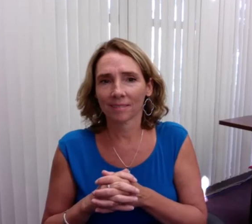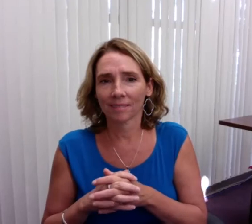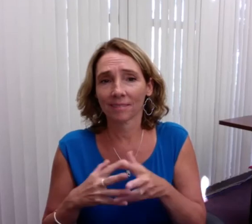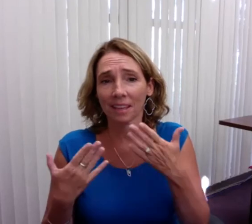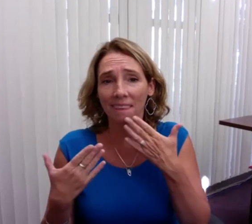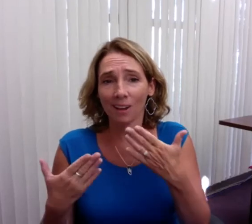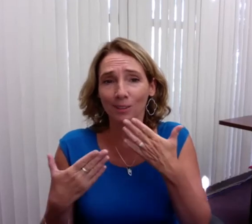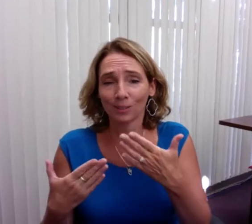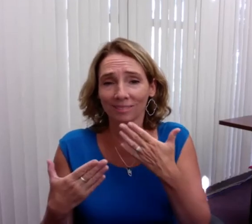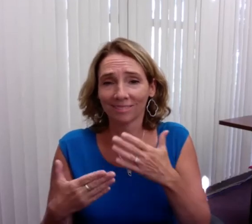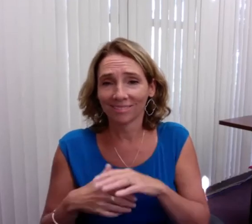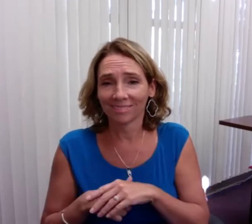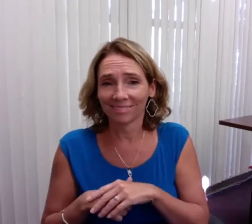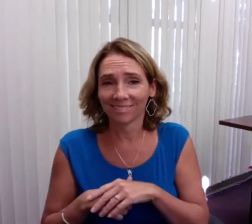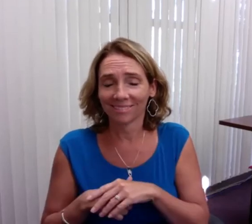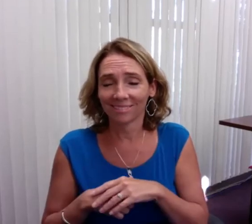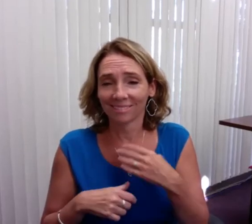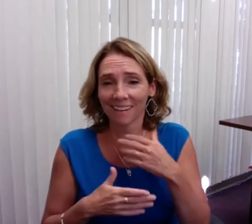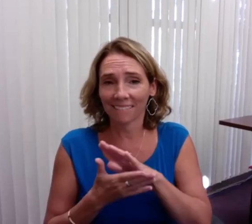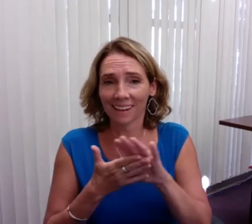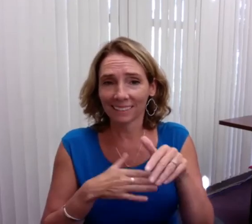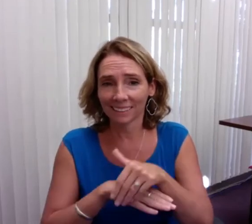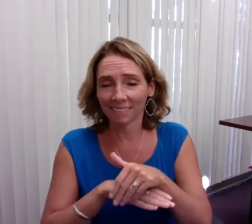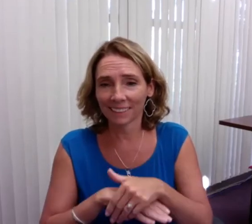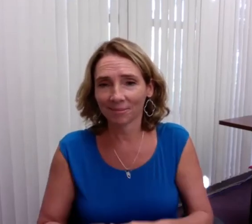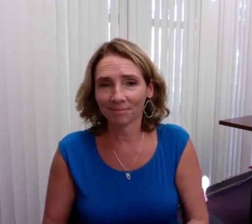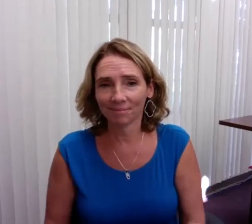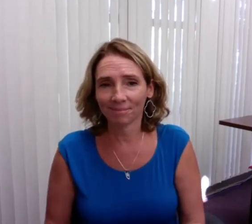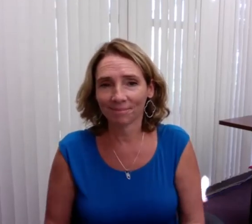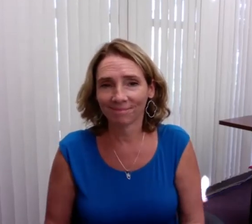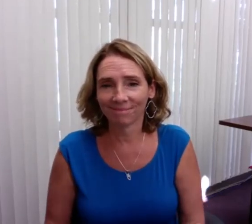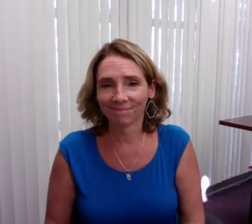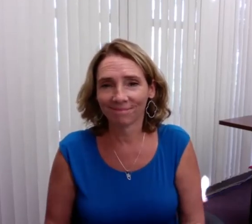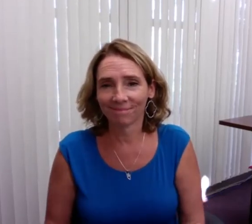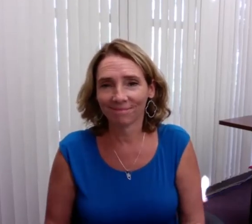All right, well, thank you. Have a nice evening.